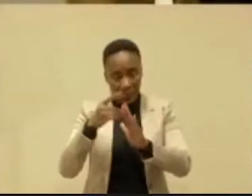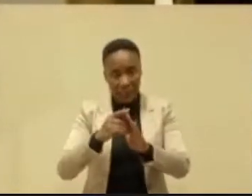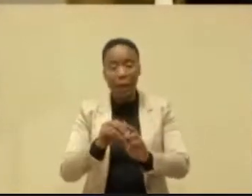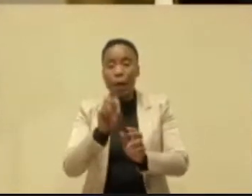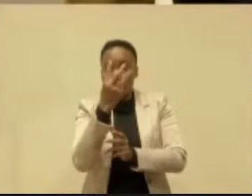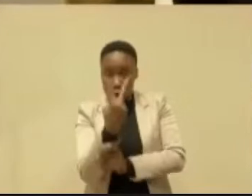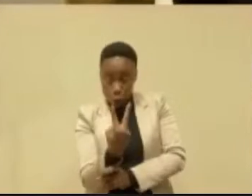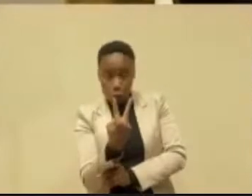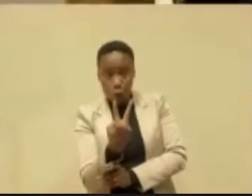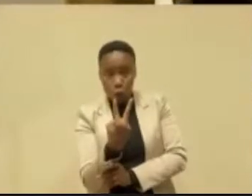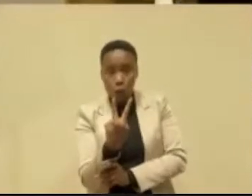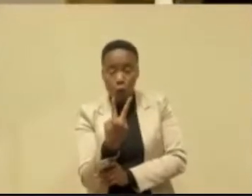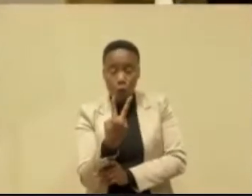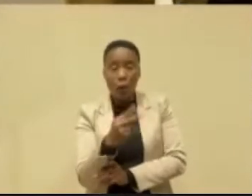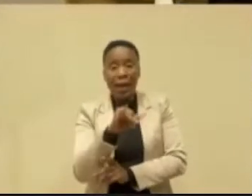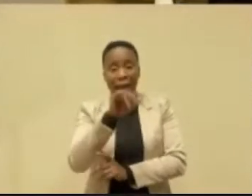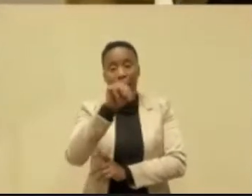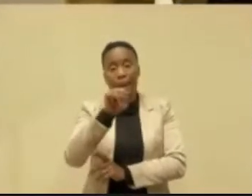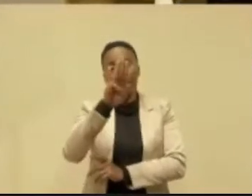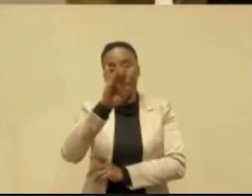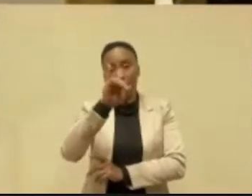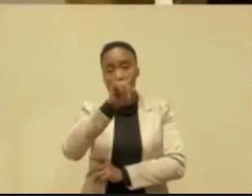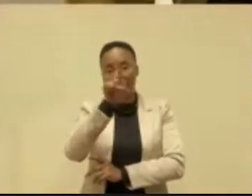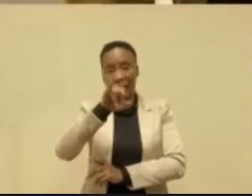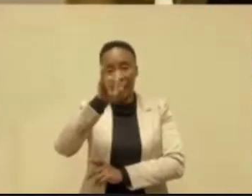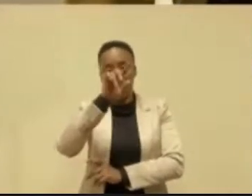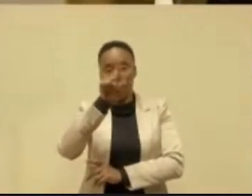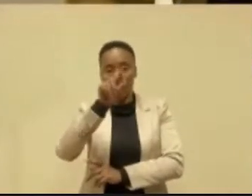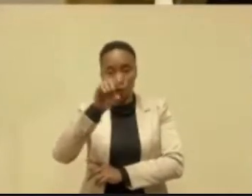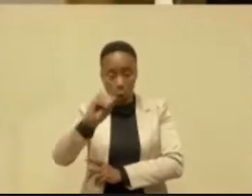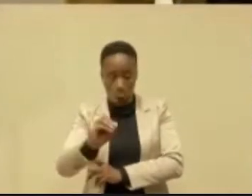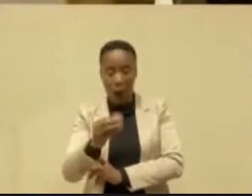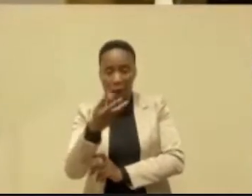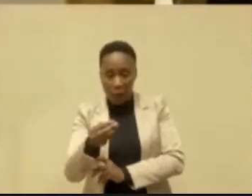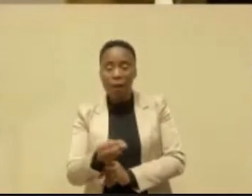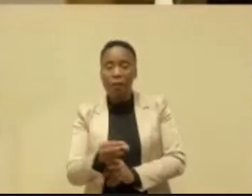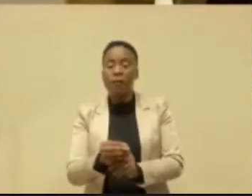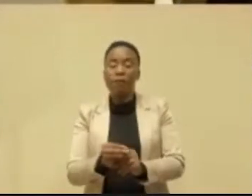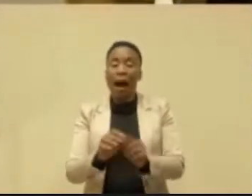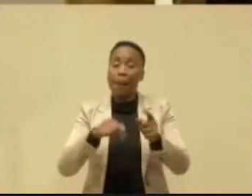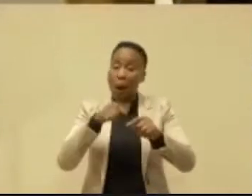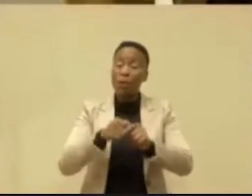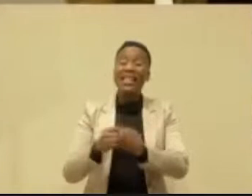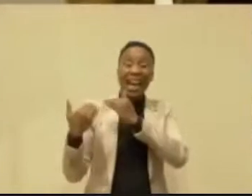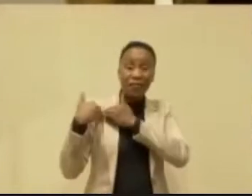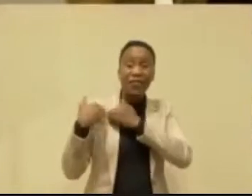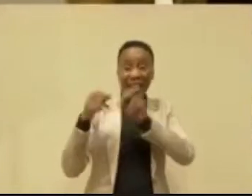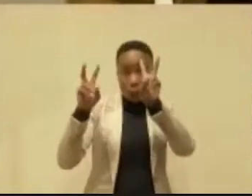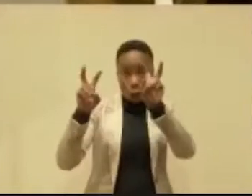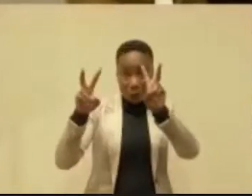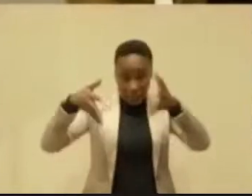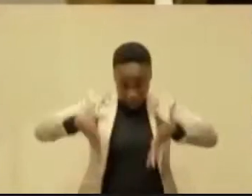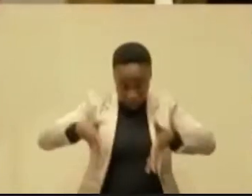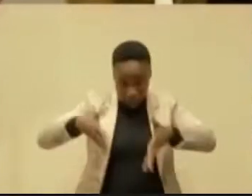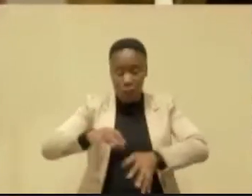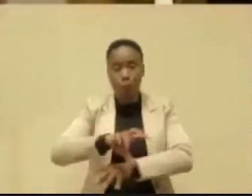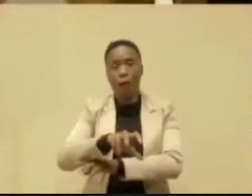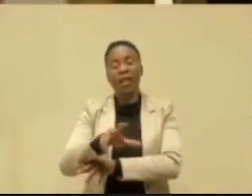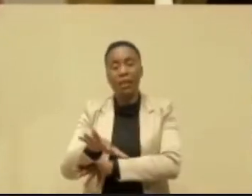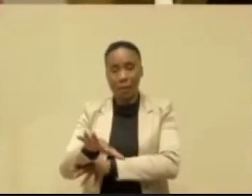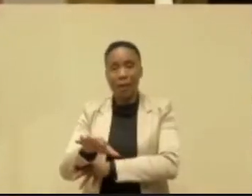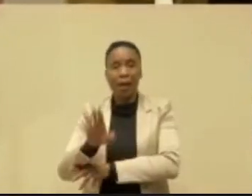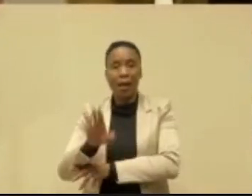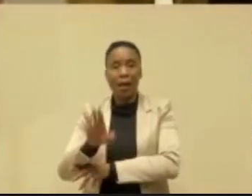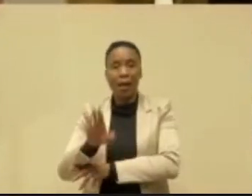imbecile to address safety issues within the province i'm asking if they hear me they must take it further